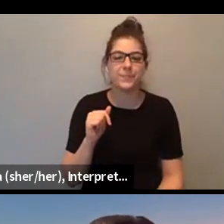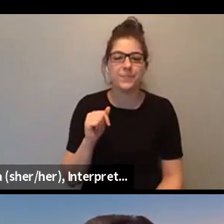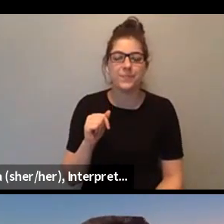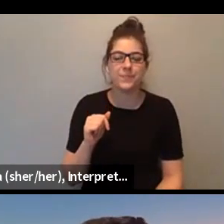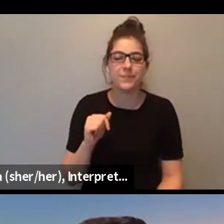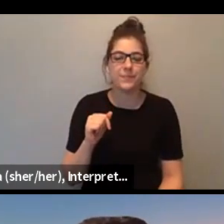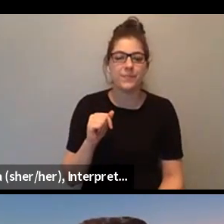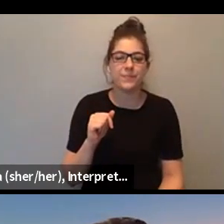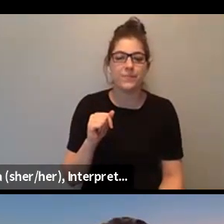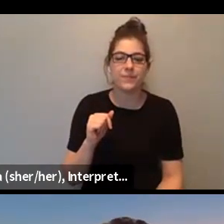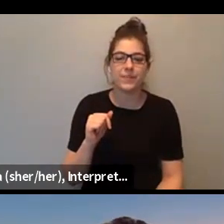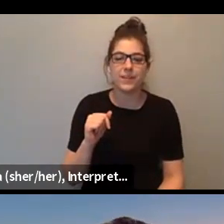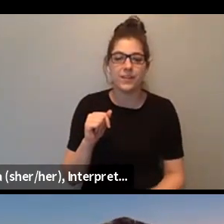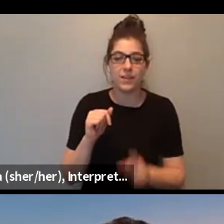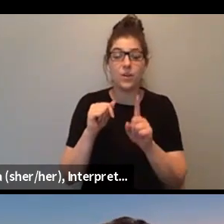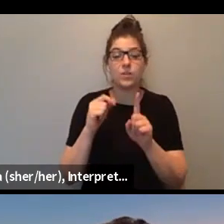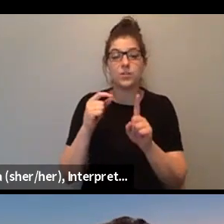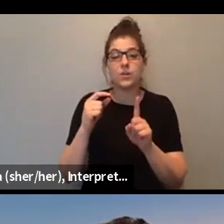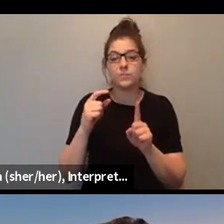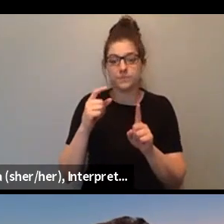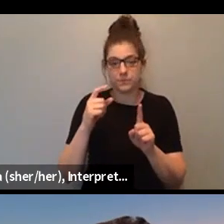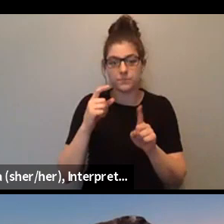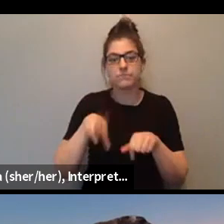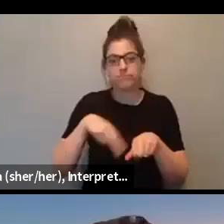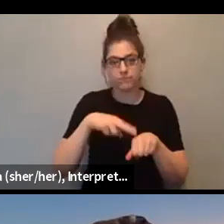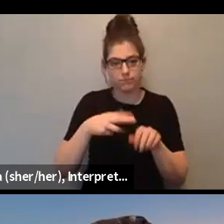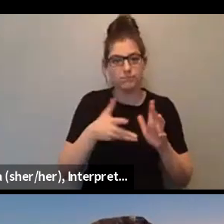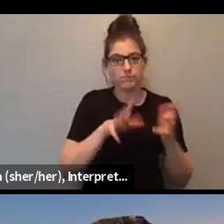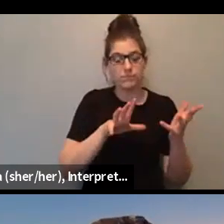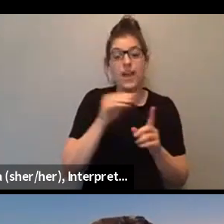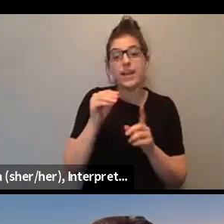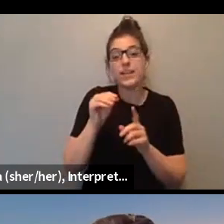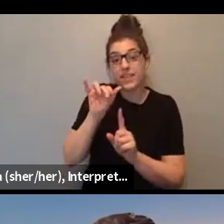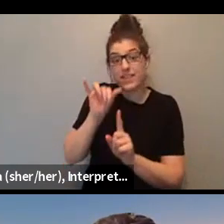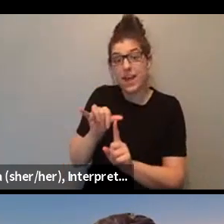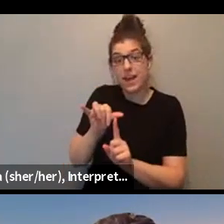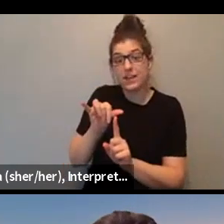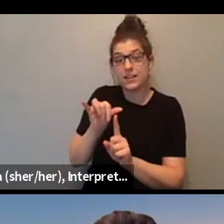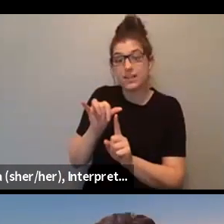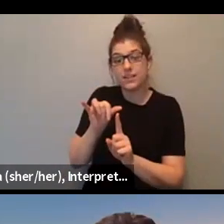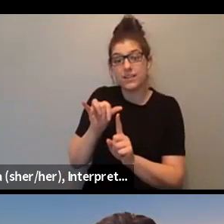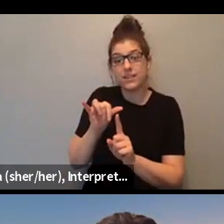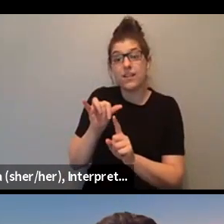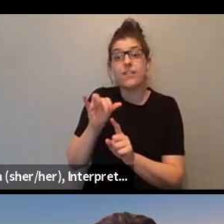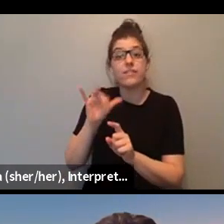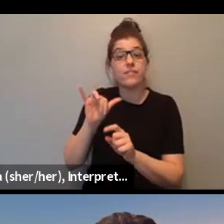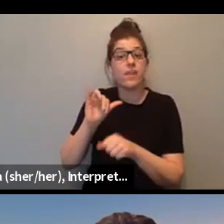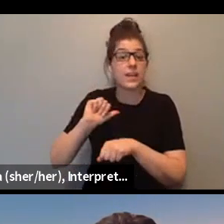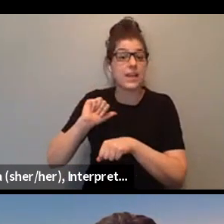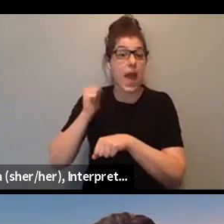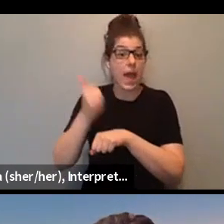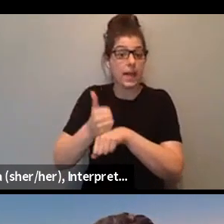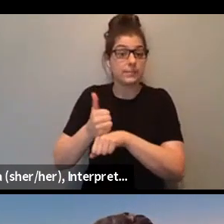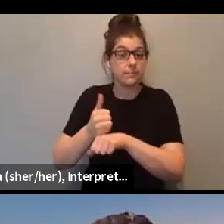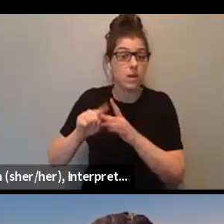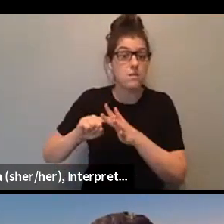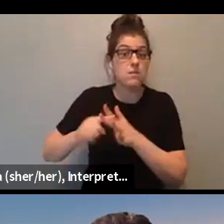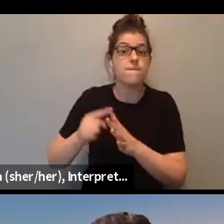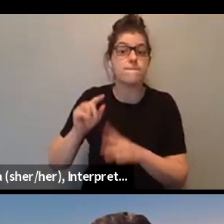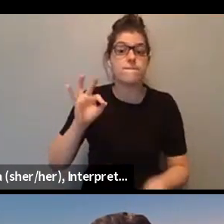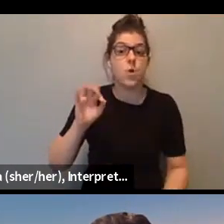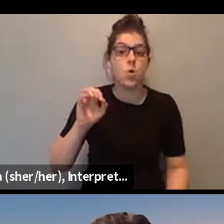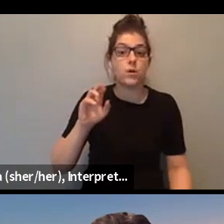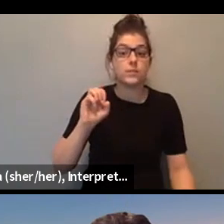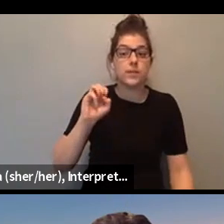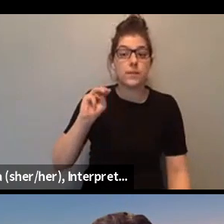detail the enactment of force majeure clauses and the diverse ways in how